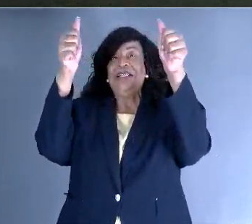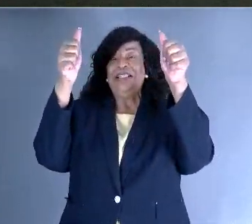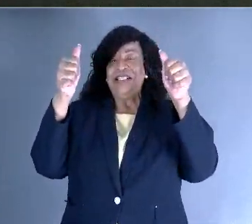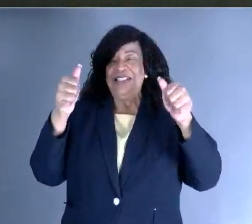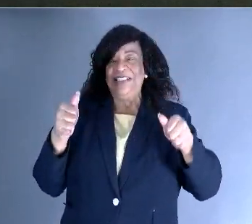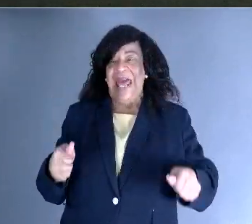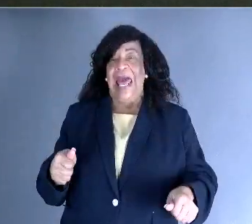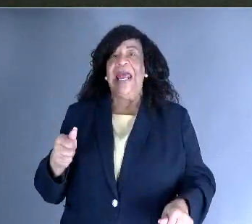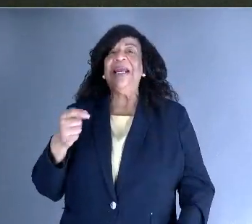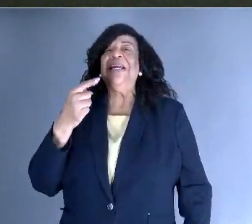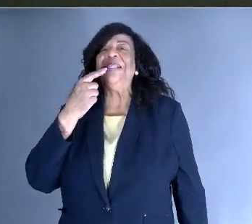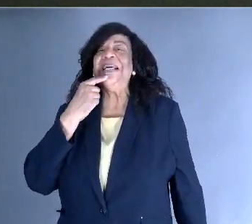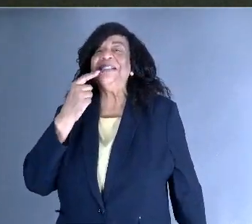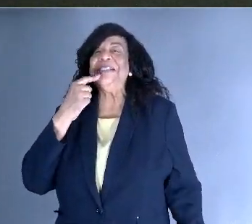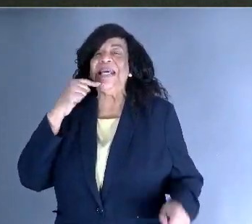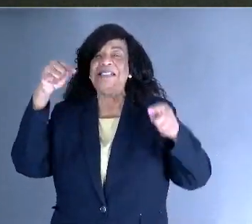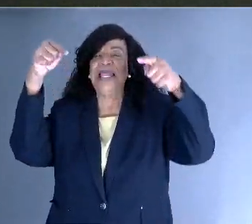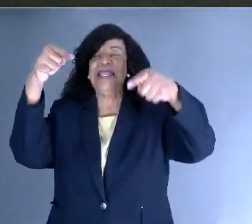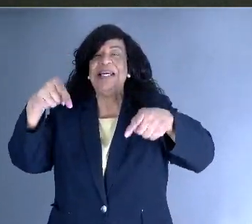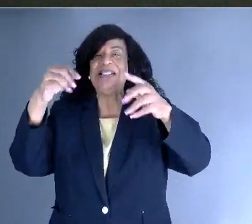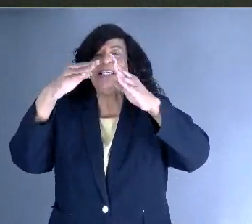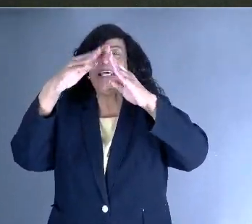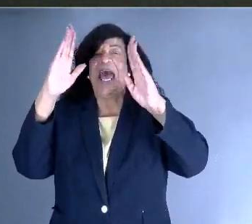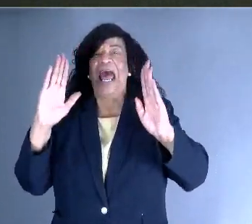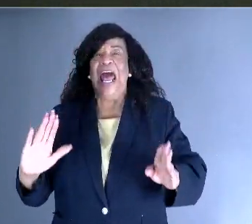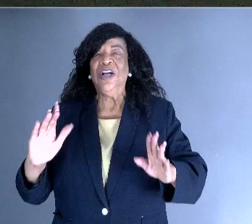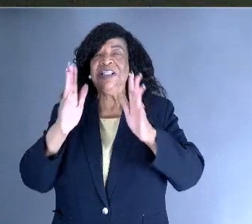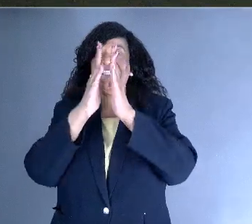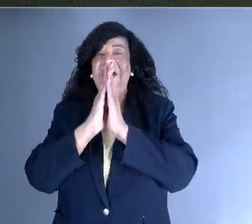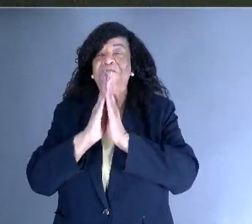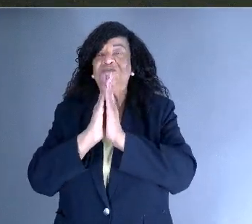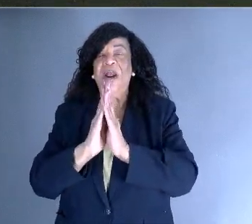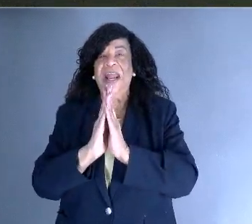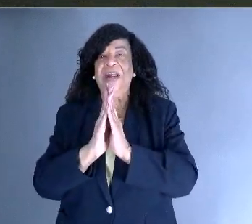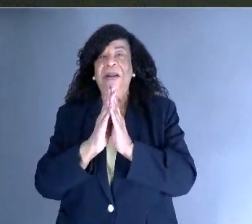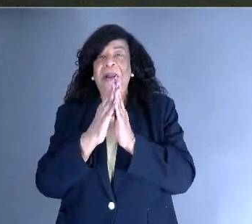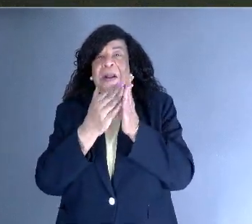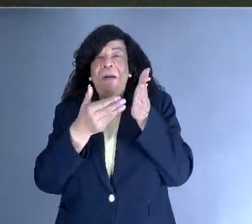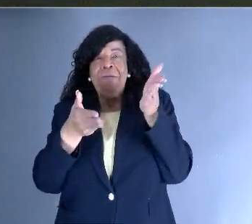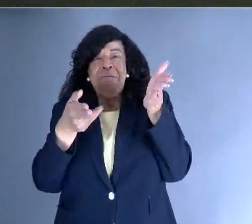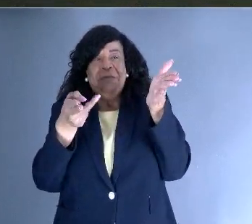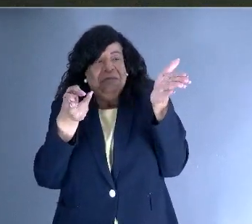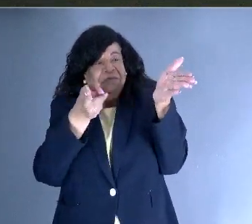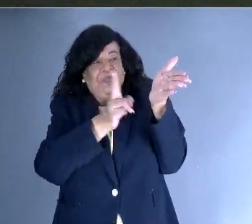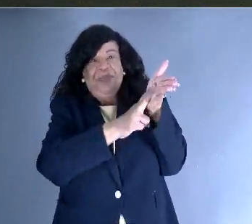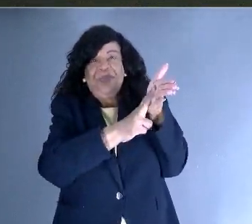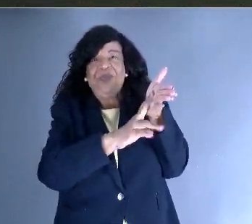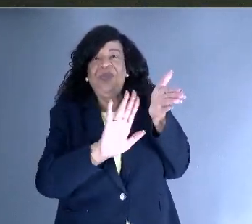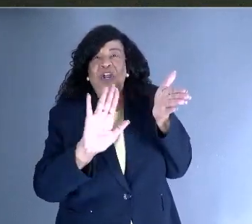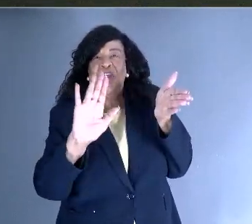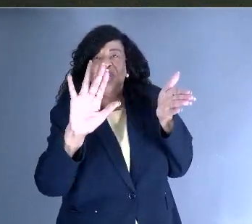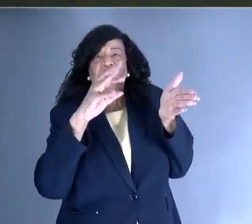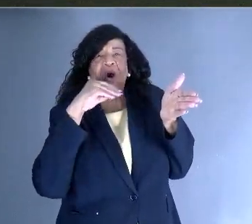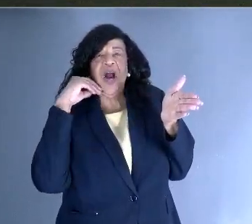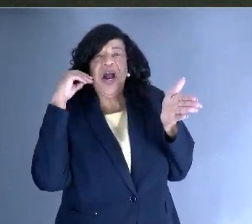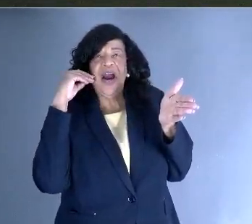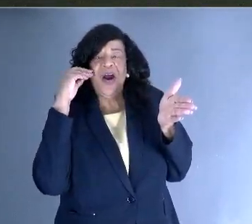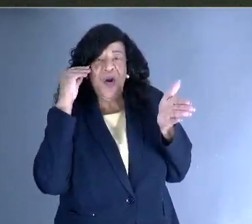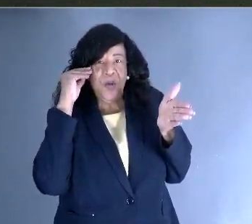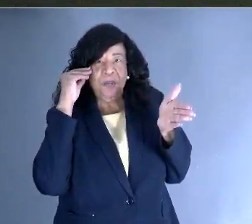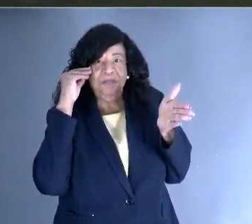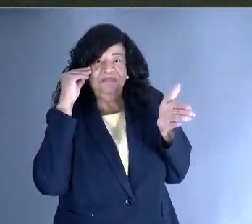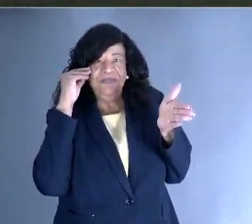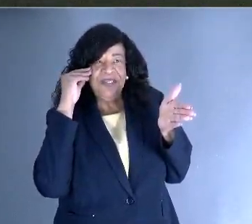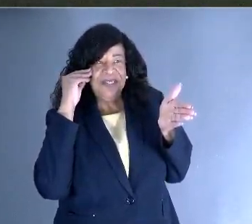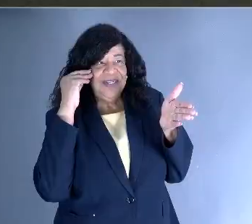house of prayer and you will proudly put it on the outside of your house and people will know they'll say what does that